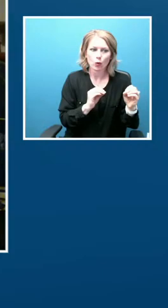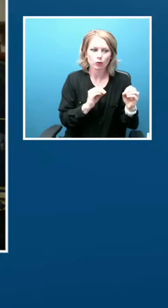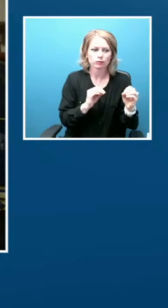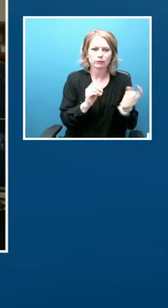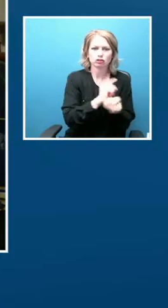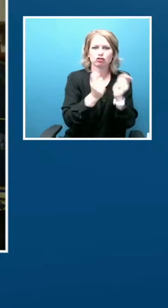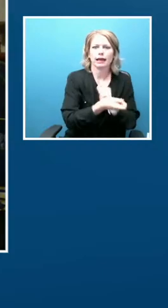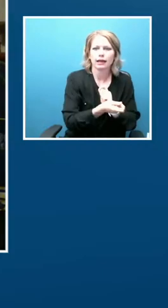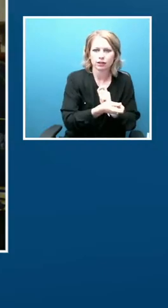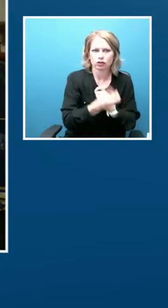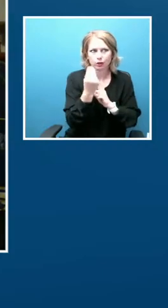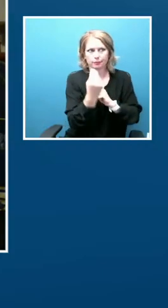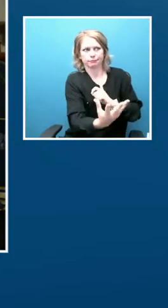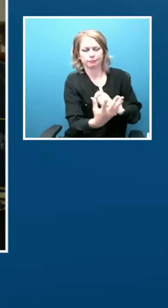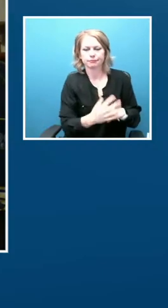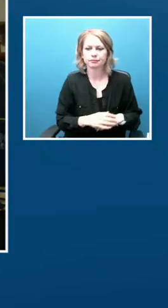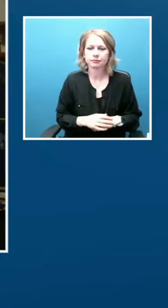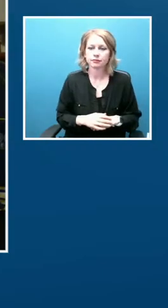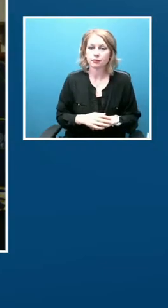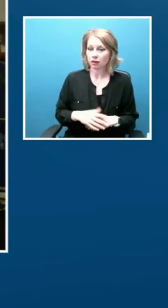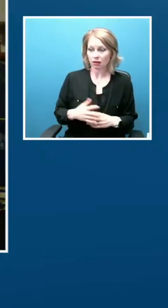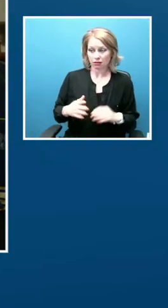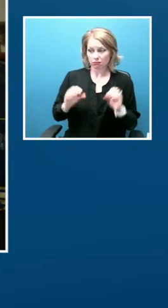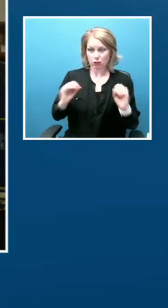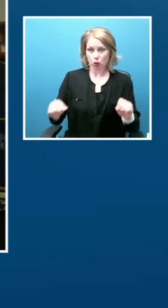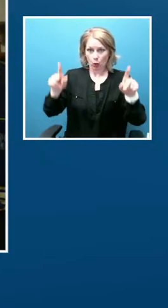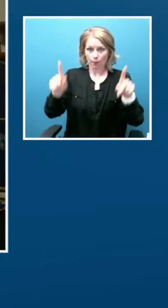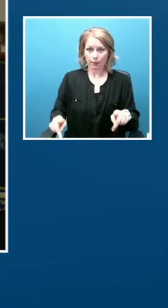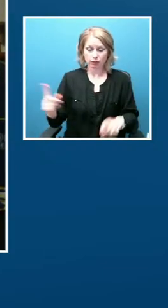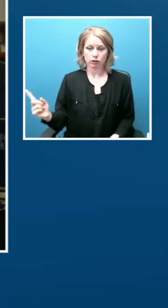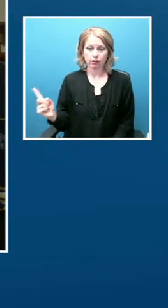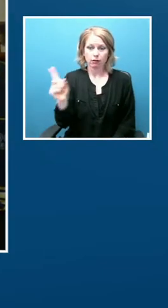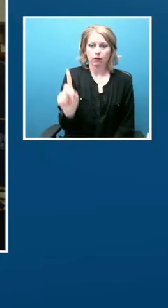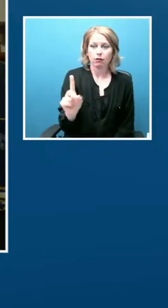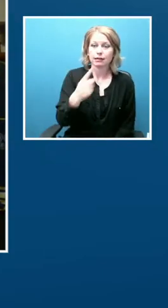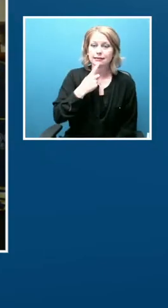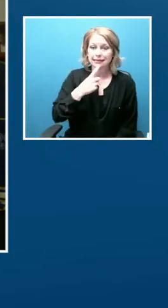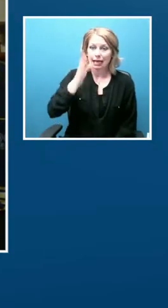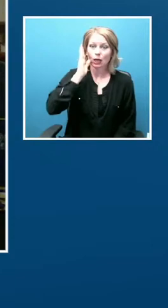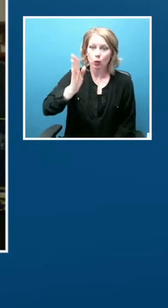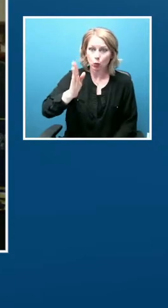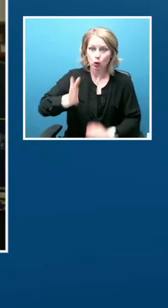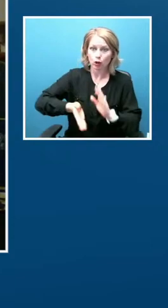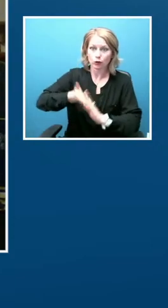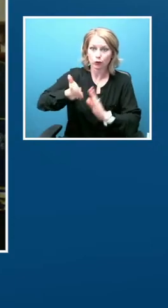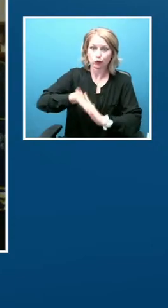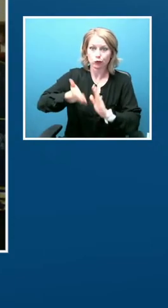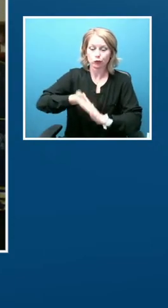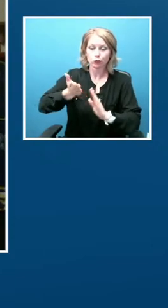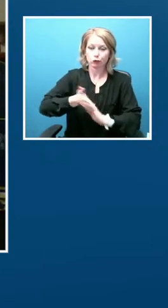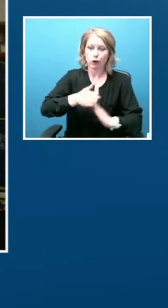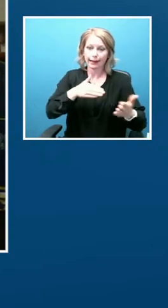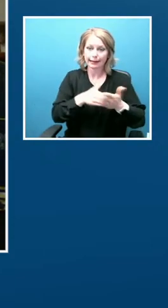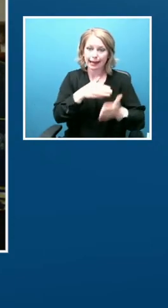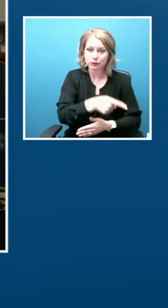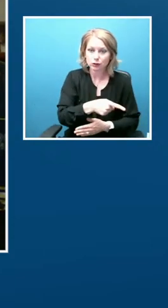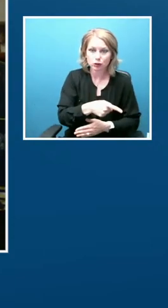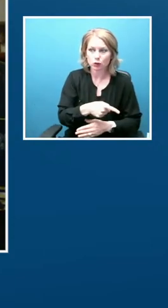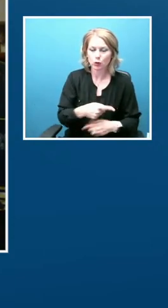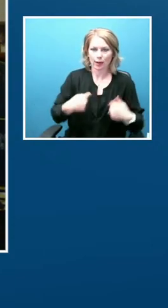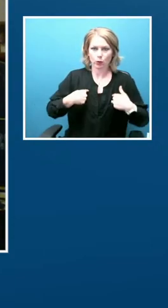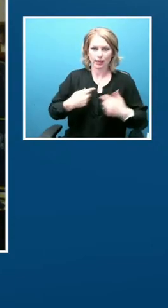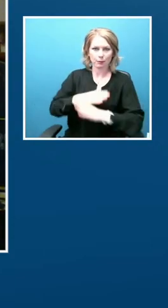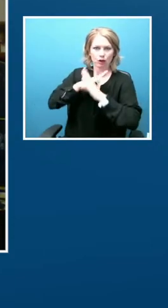come forward to say they would have run against us, but somehow we prevented them from doing so. If the challengers had